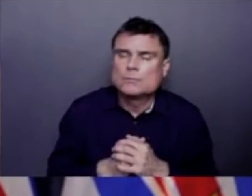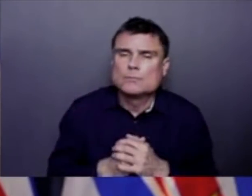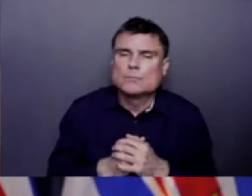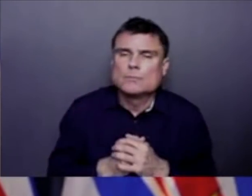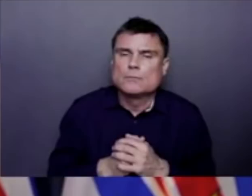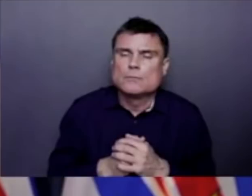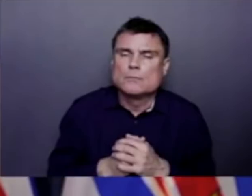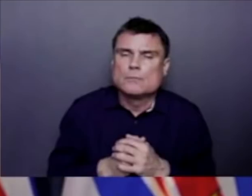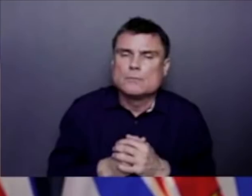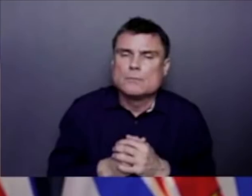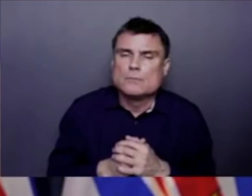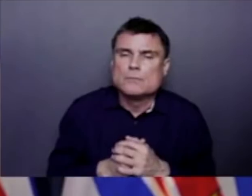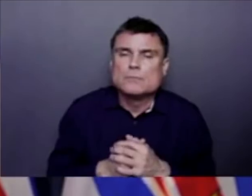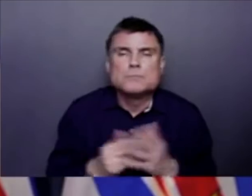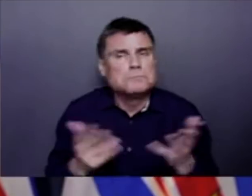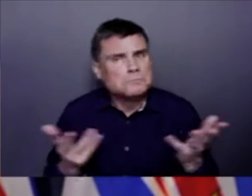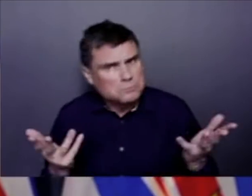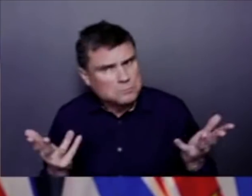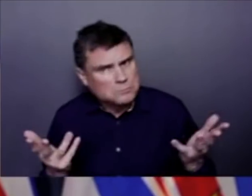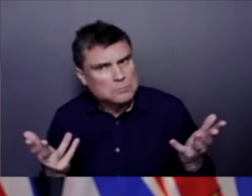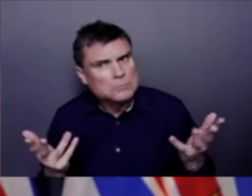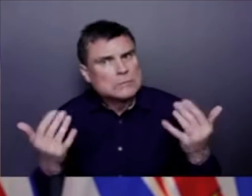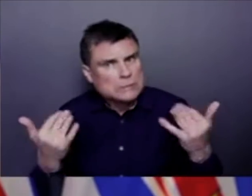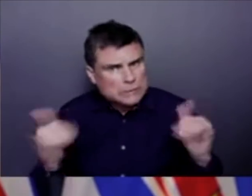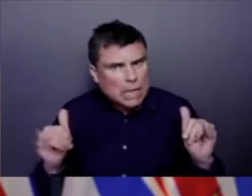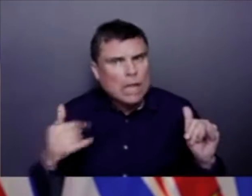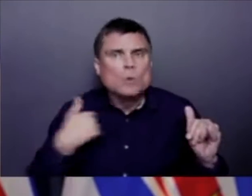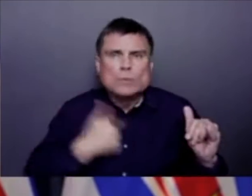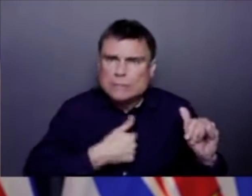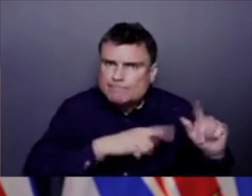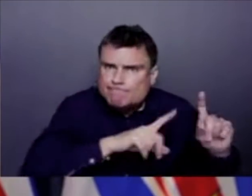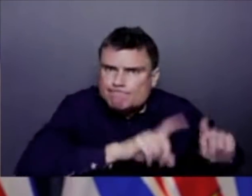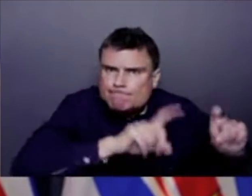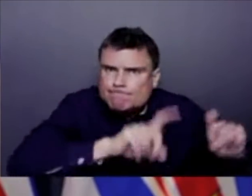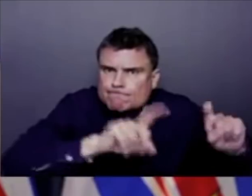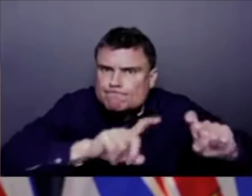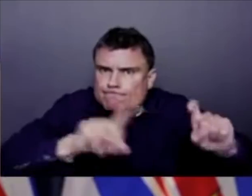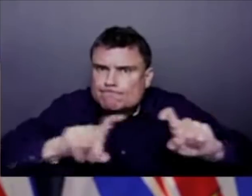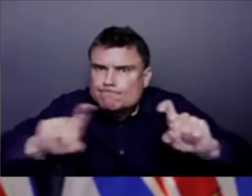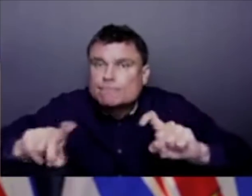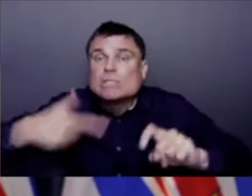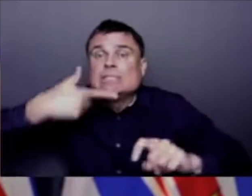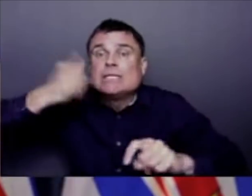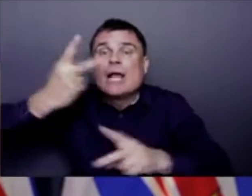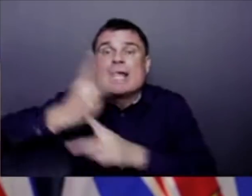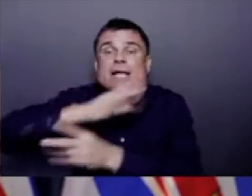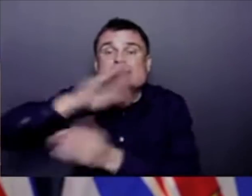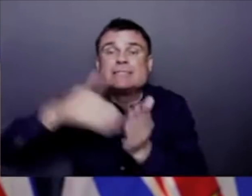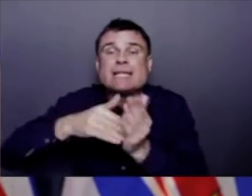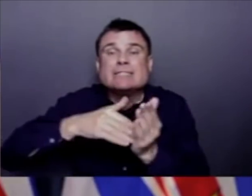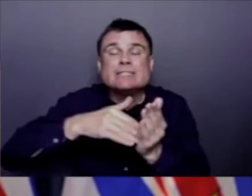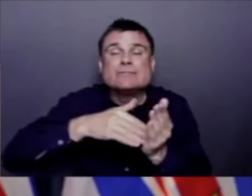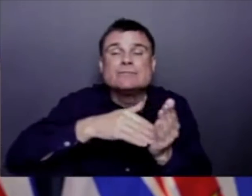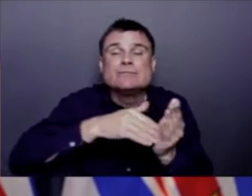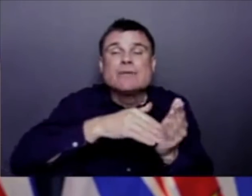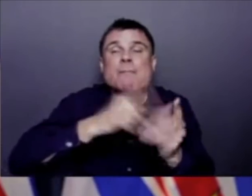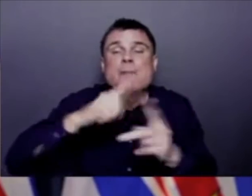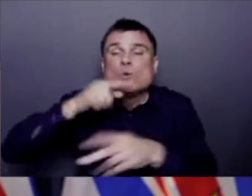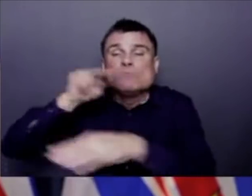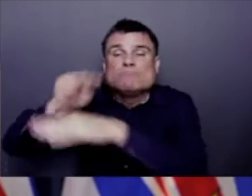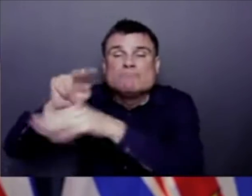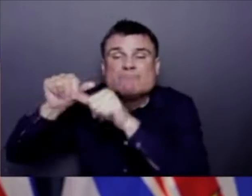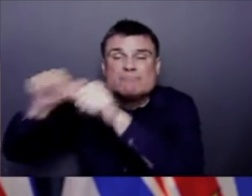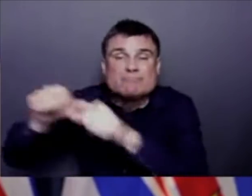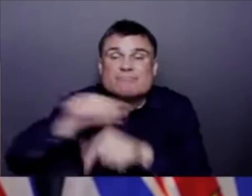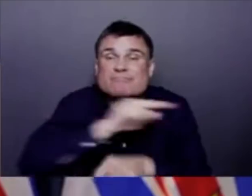levels. No long-term care facility influenza outbreaks have been reported in 2020-21. Conversely, during the 2019-20 season, at